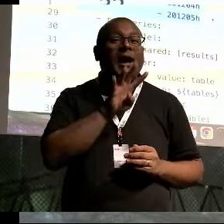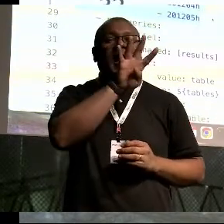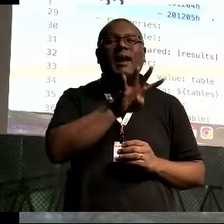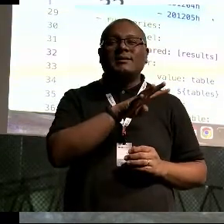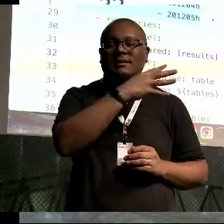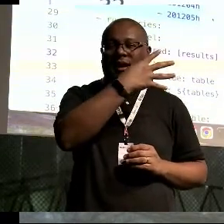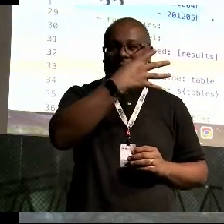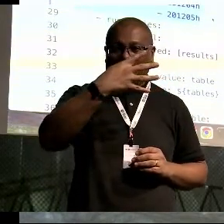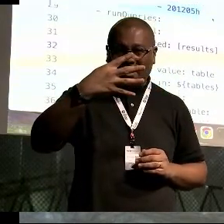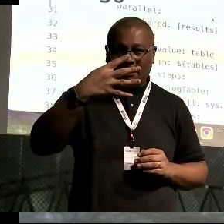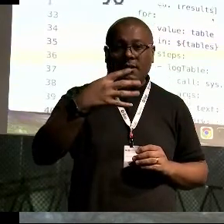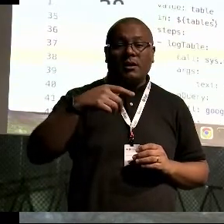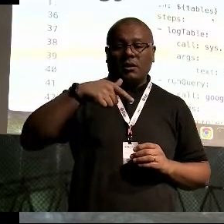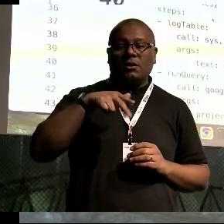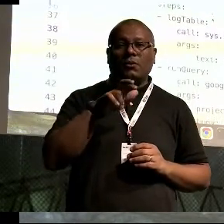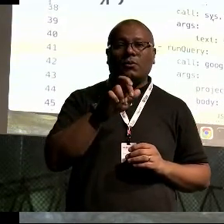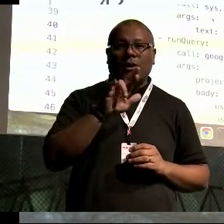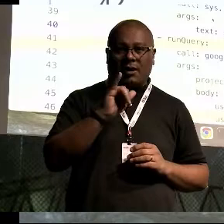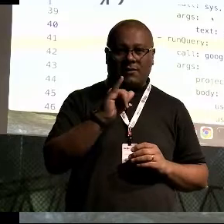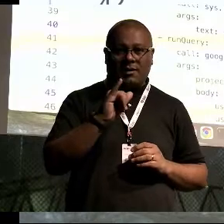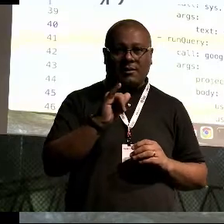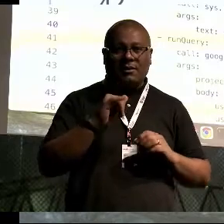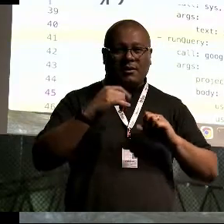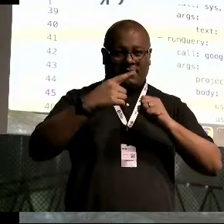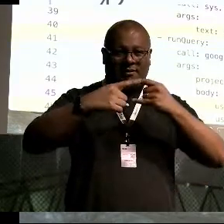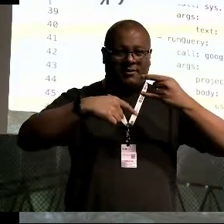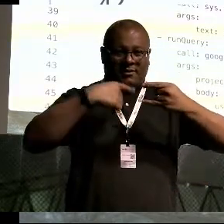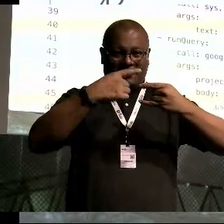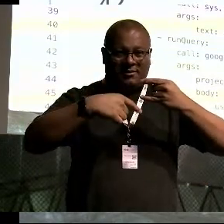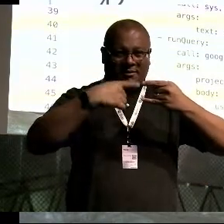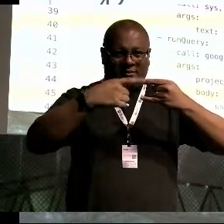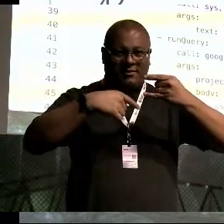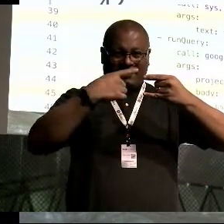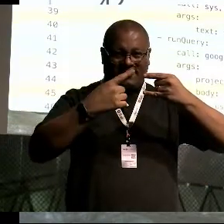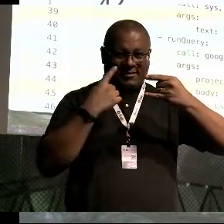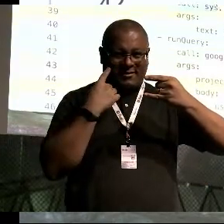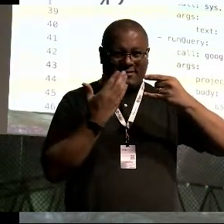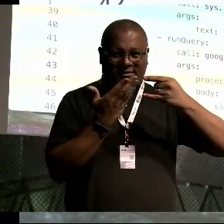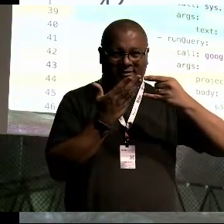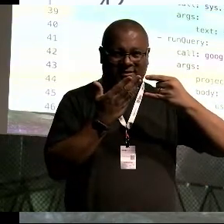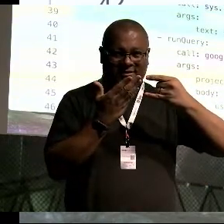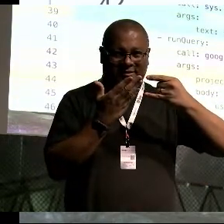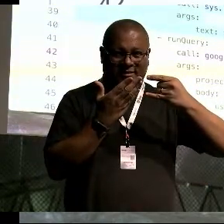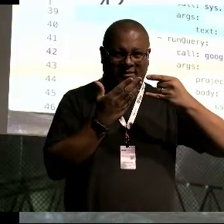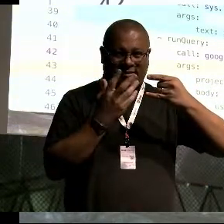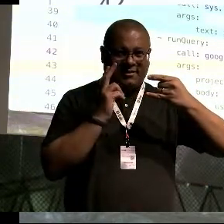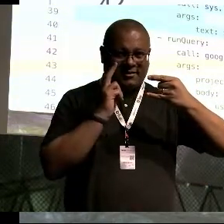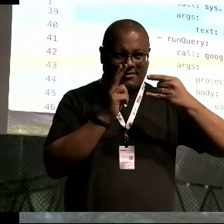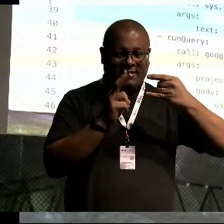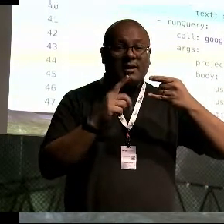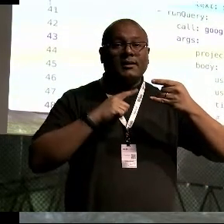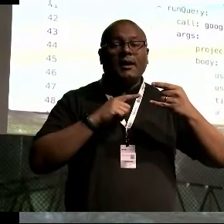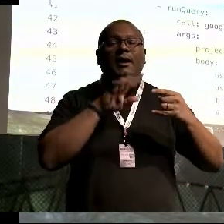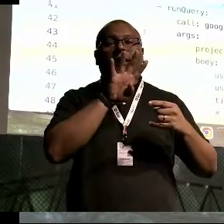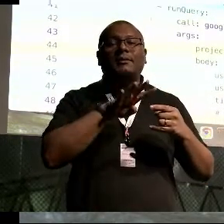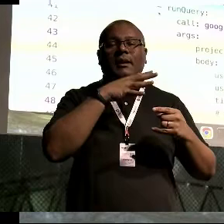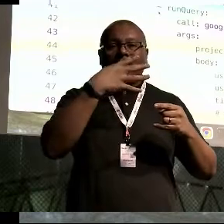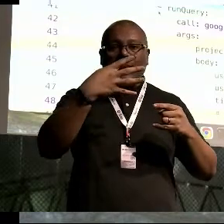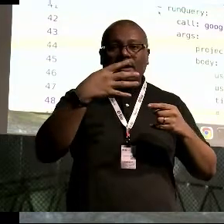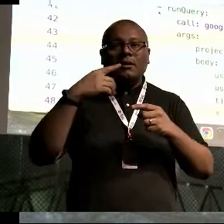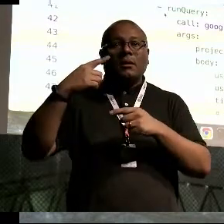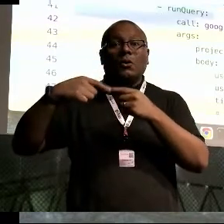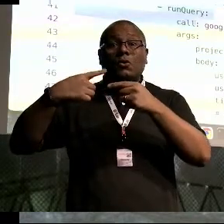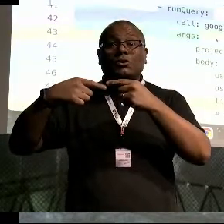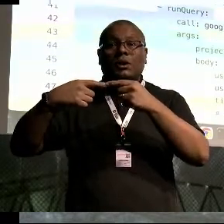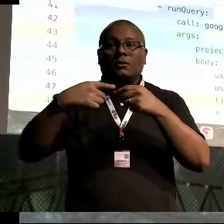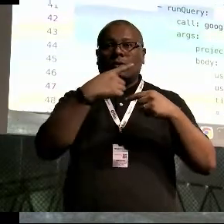want to query, and then we for loop over the query and say, okay, for each table, run this